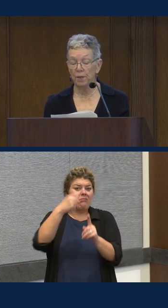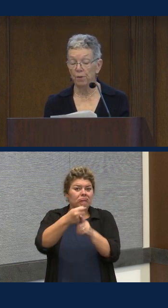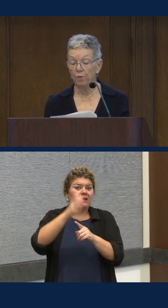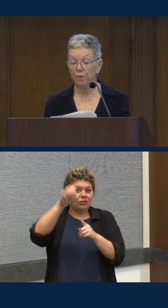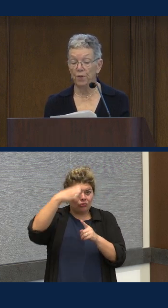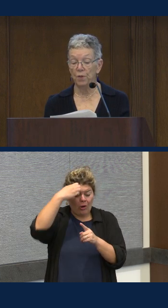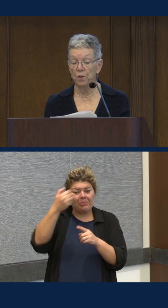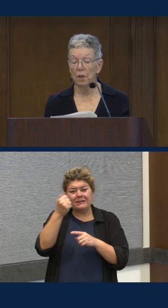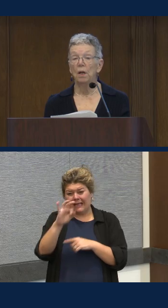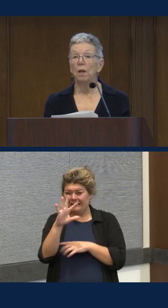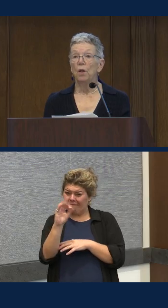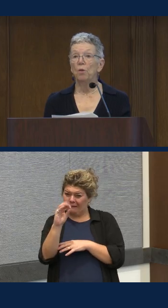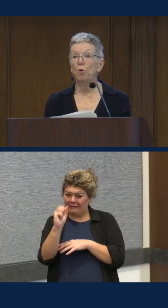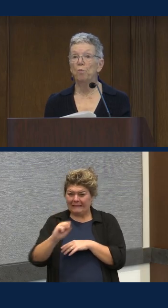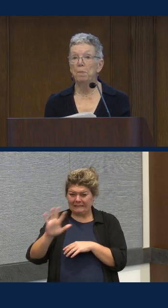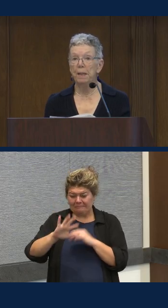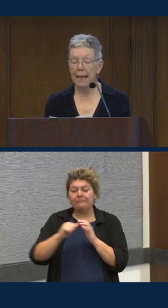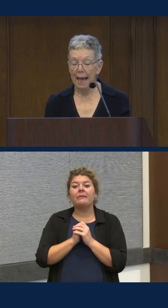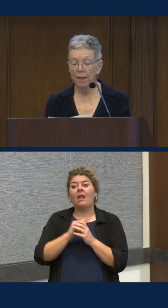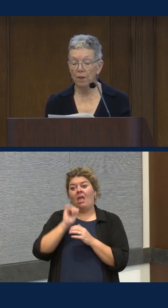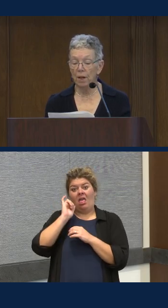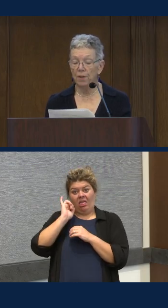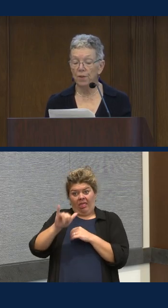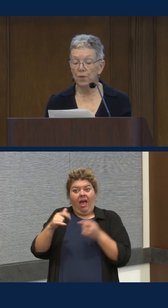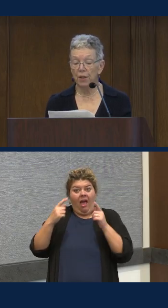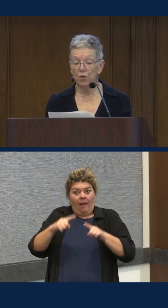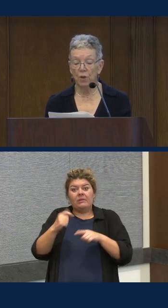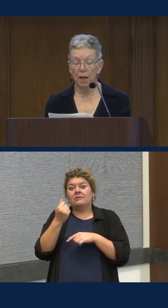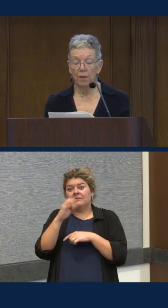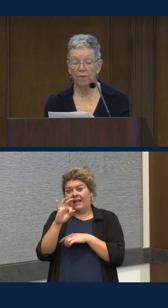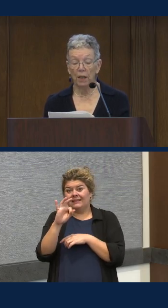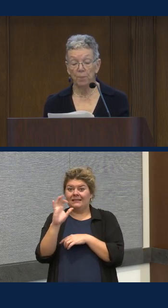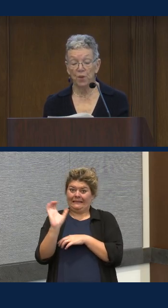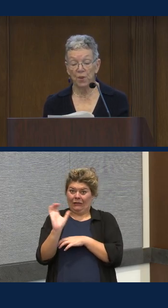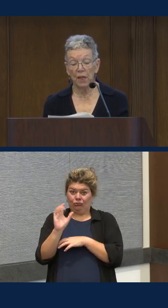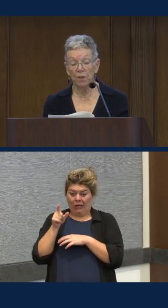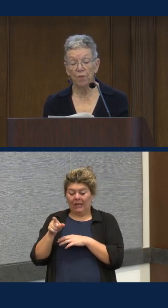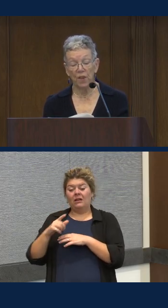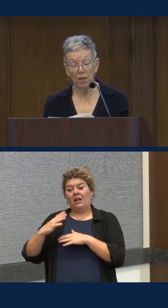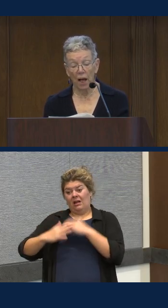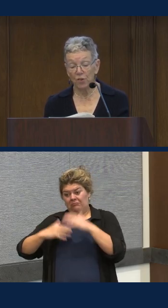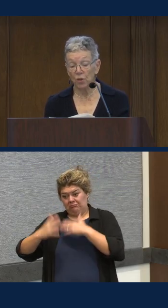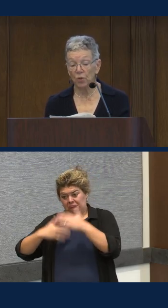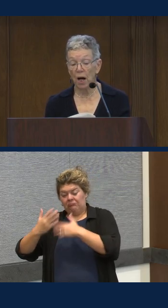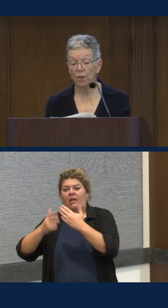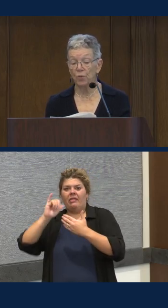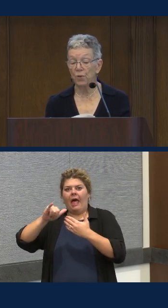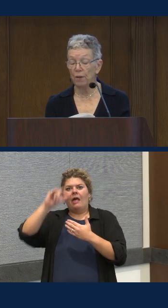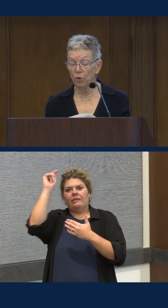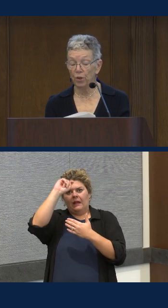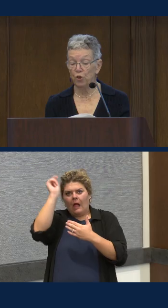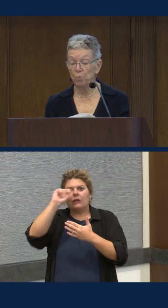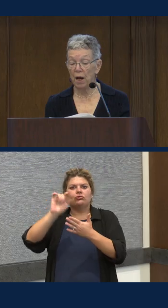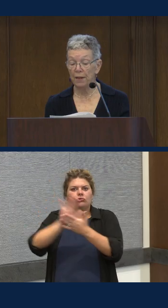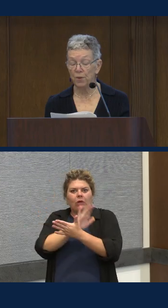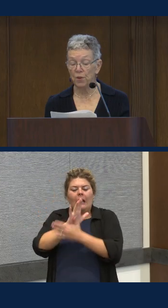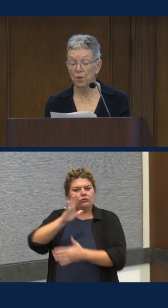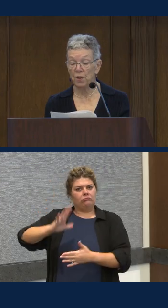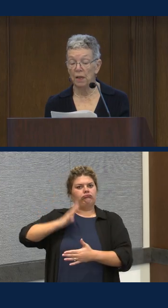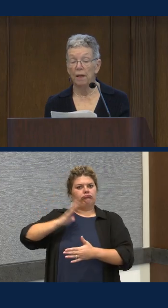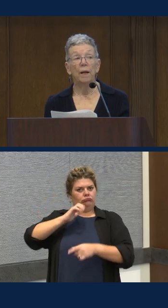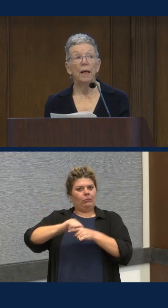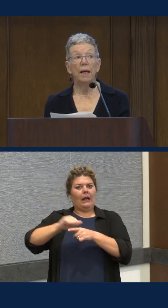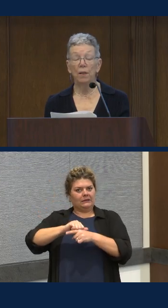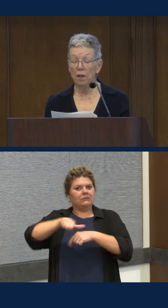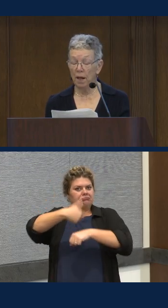by the 1950s. The movement began in the 19th century and developed distinctive theological doctrines and religious